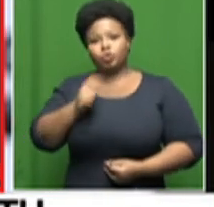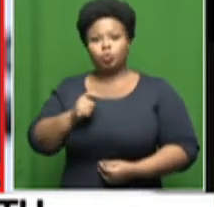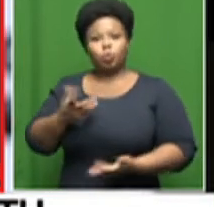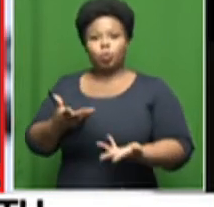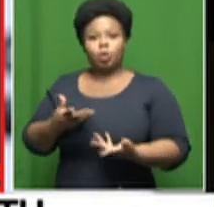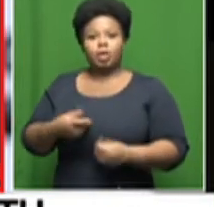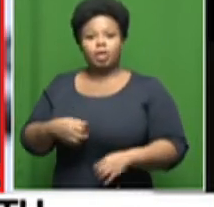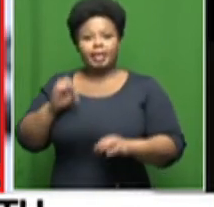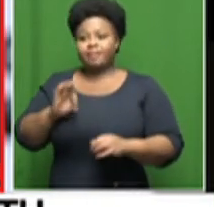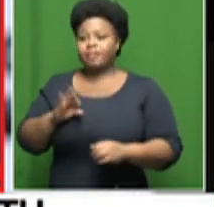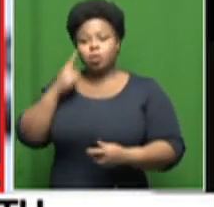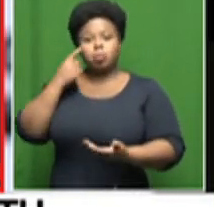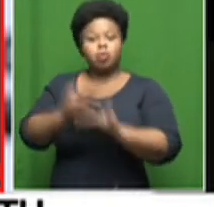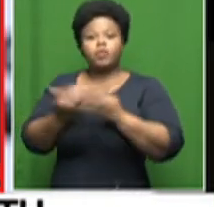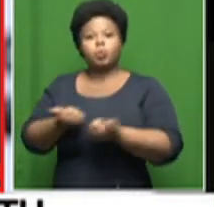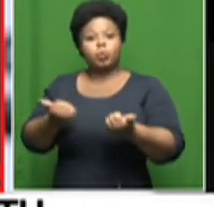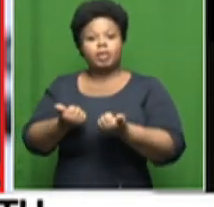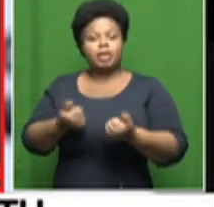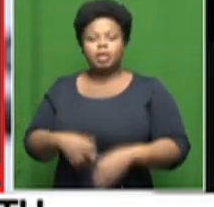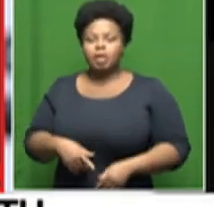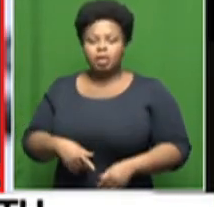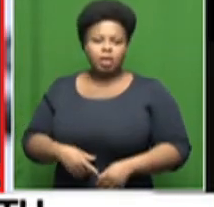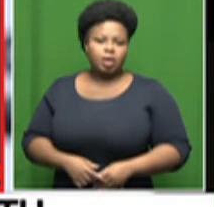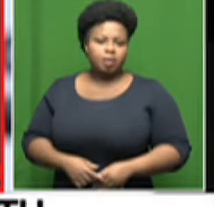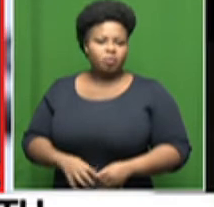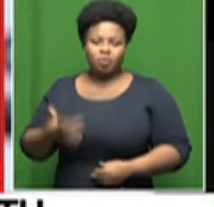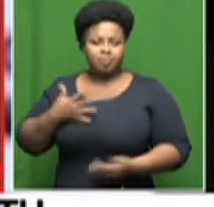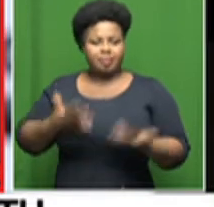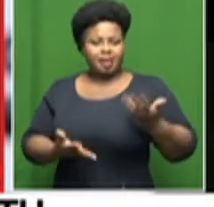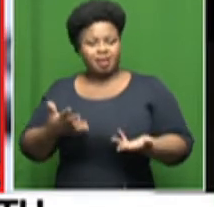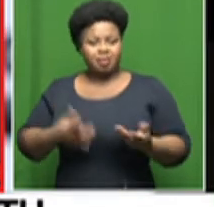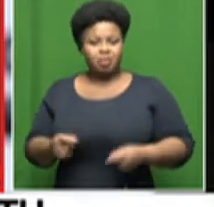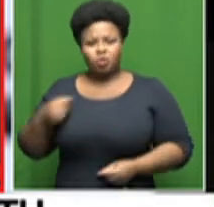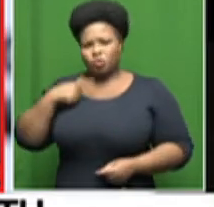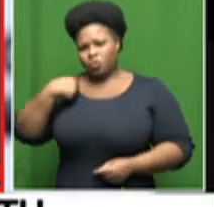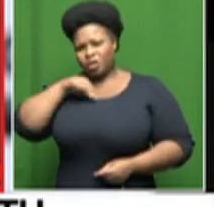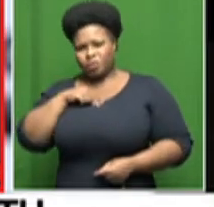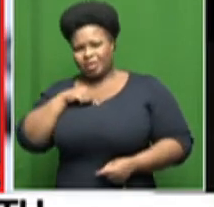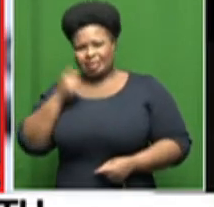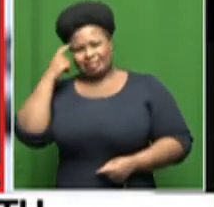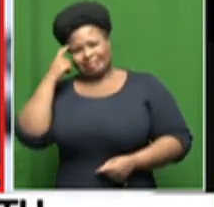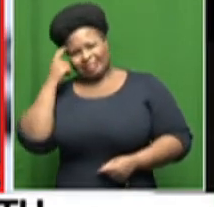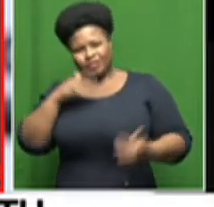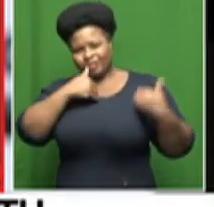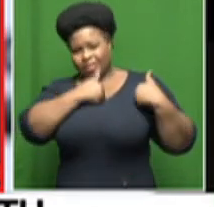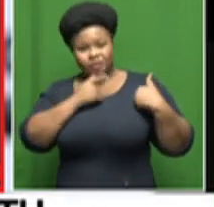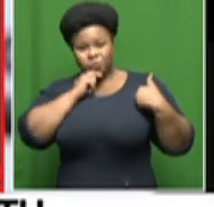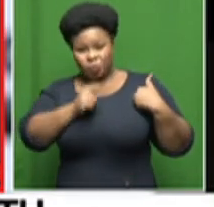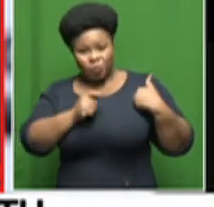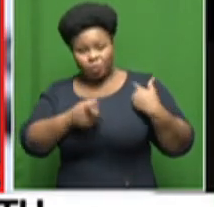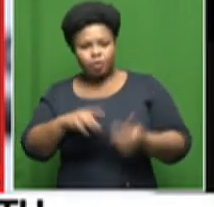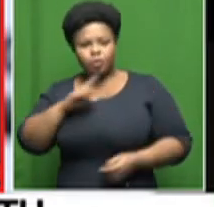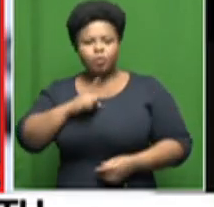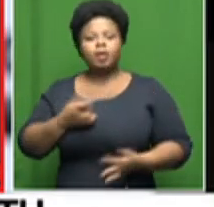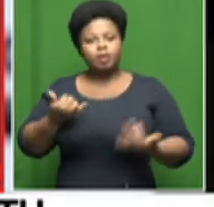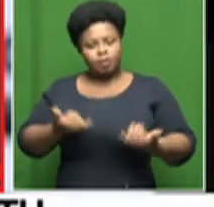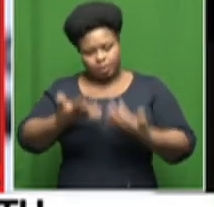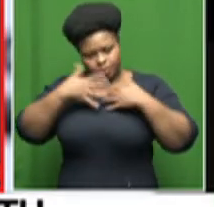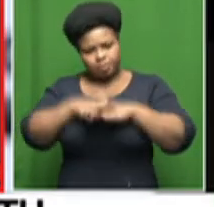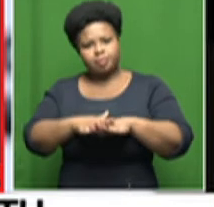was, which was already been proven. It is not because we have got a question about the safety. It's a question of saying now, we are now